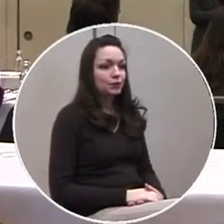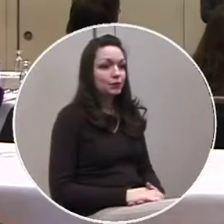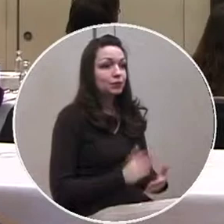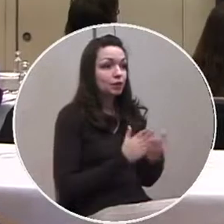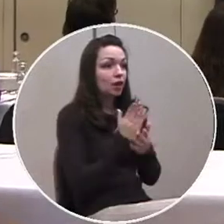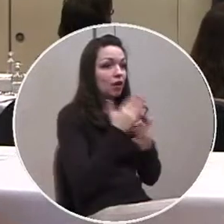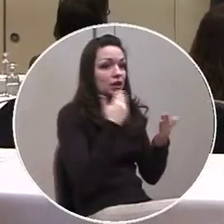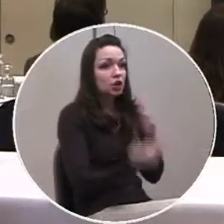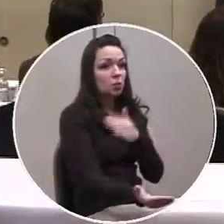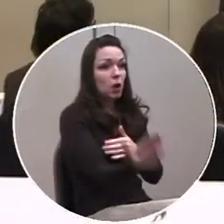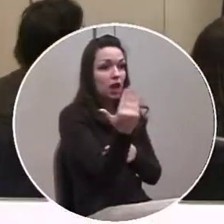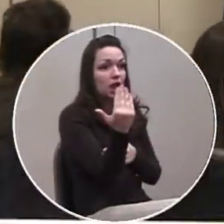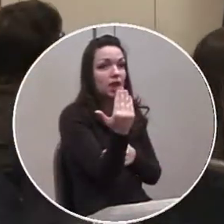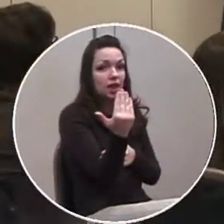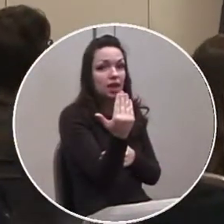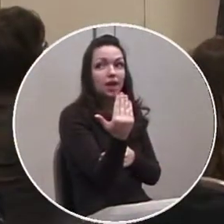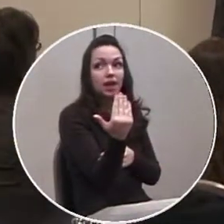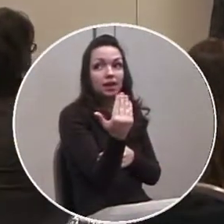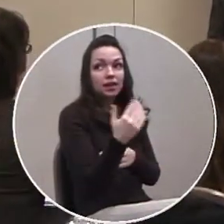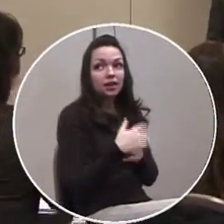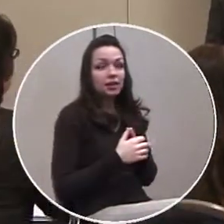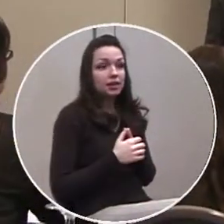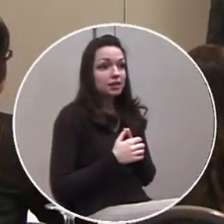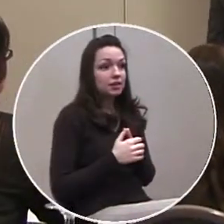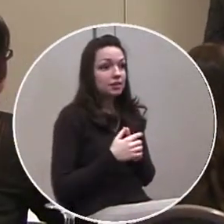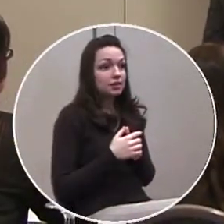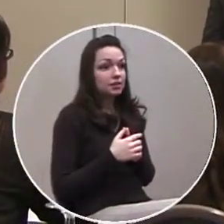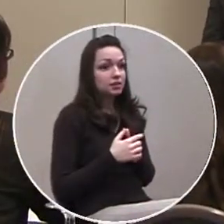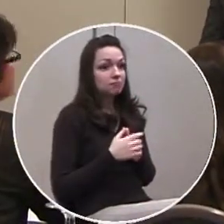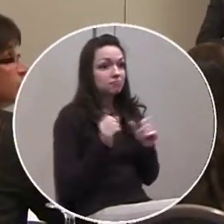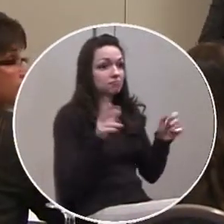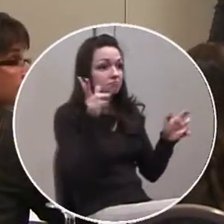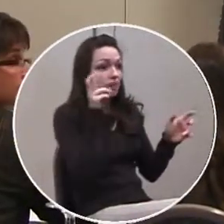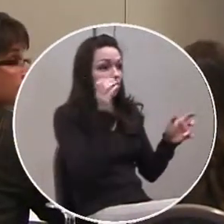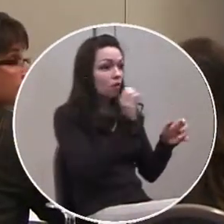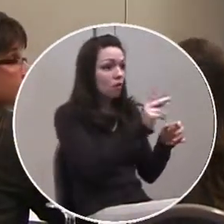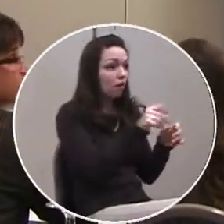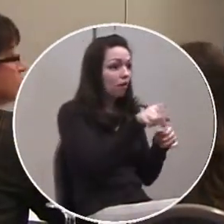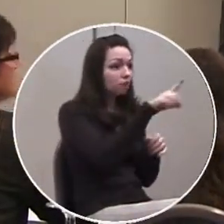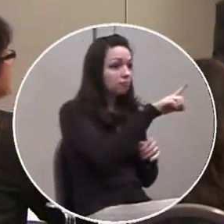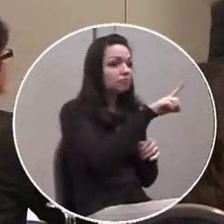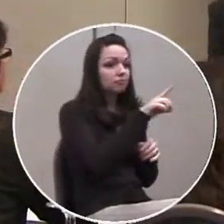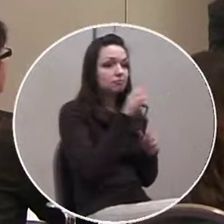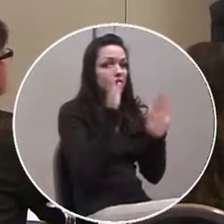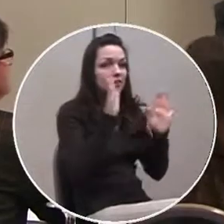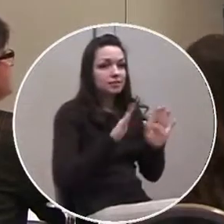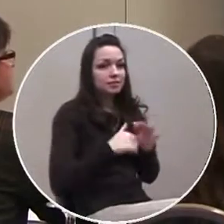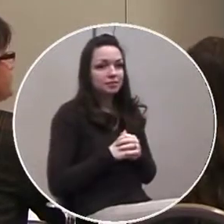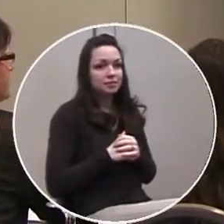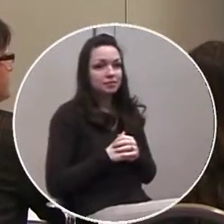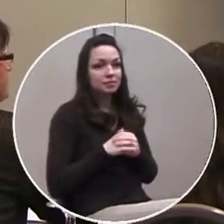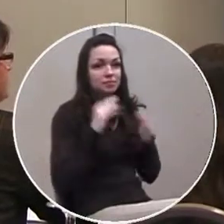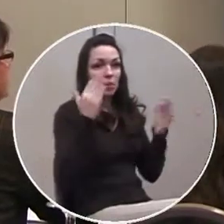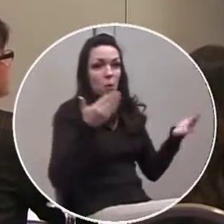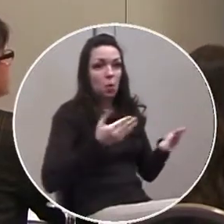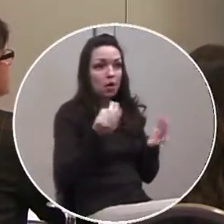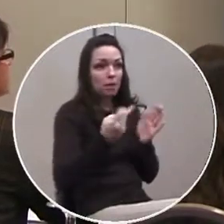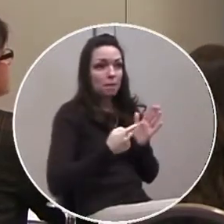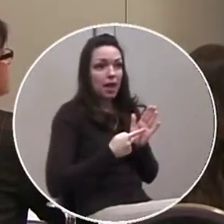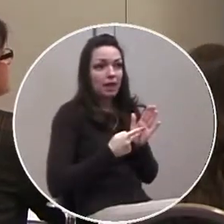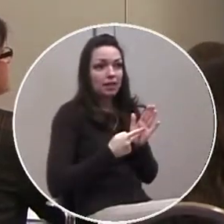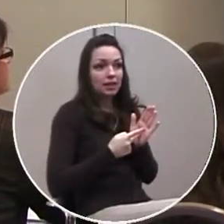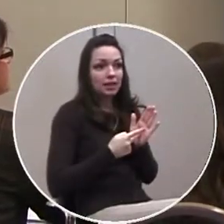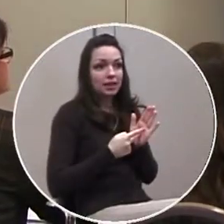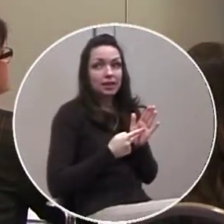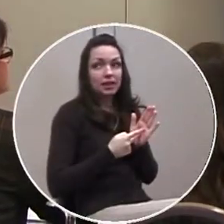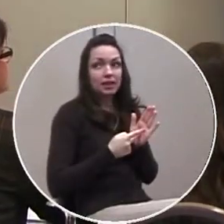All right, good morning. Good morning. Are we okay on sound back there? Excellent. All right. Good, well, welcome back.